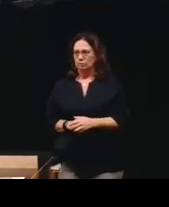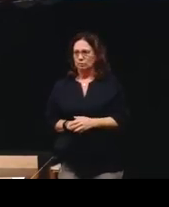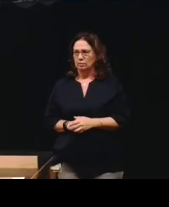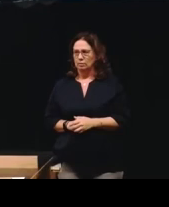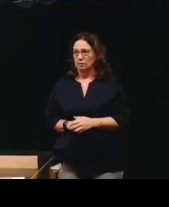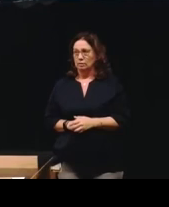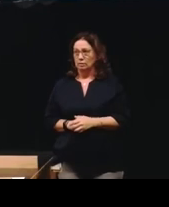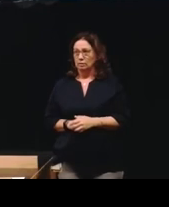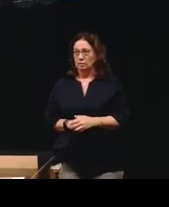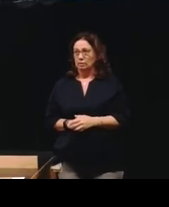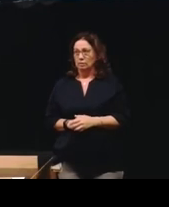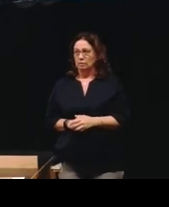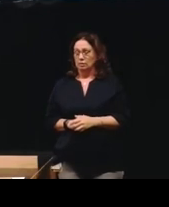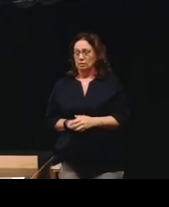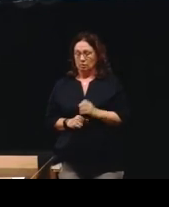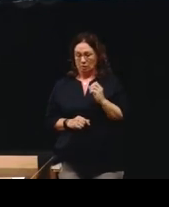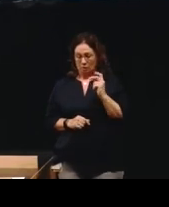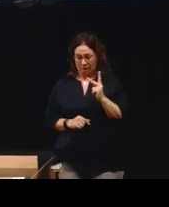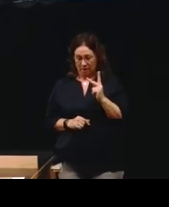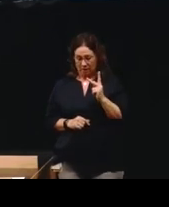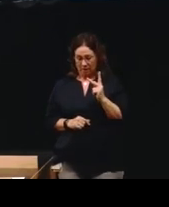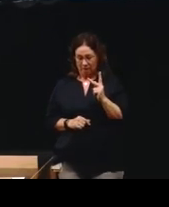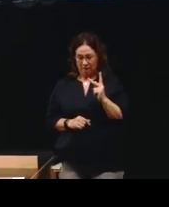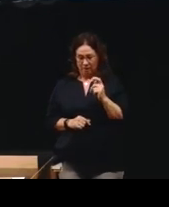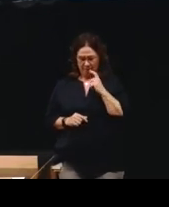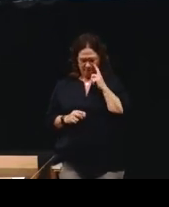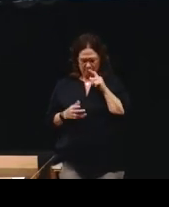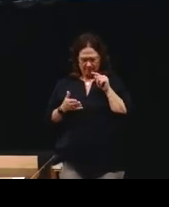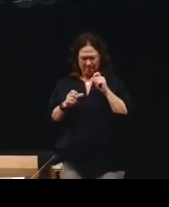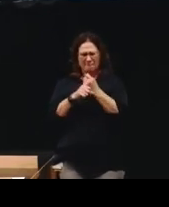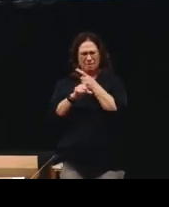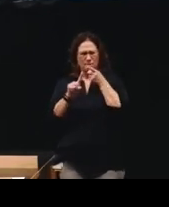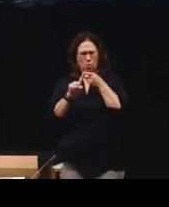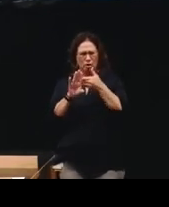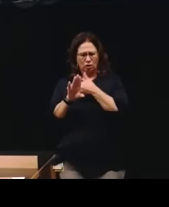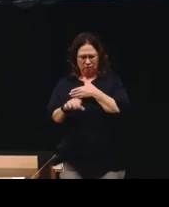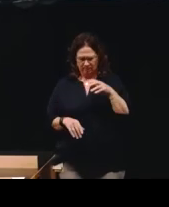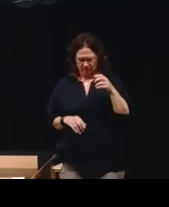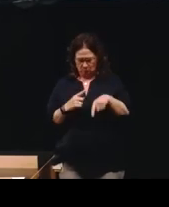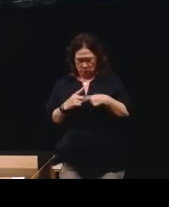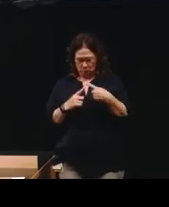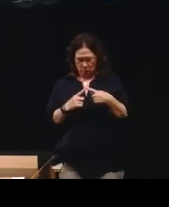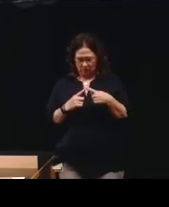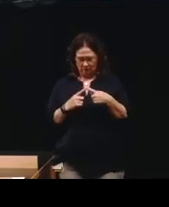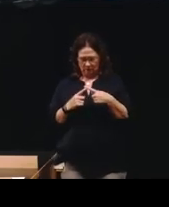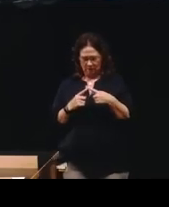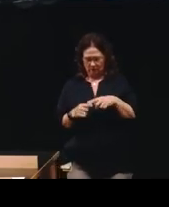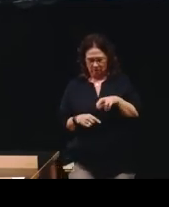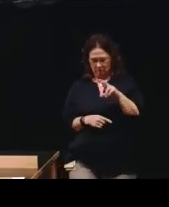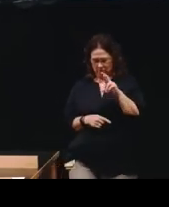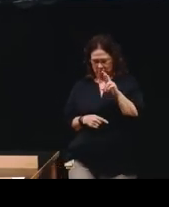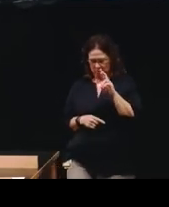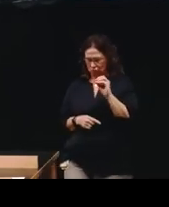Okay, I made this point earlier, if we're looking for signs to be robustly present. When robustly present, there are a number of